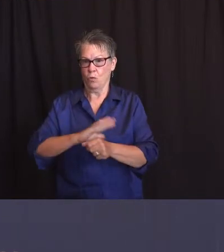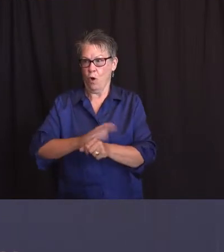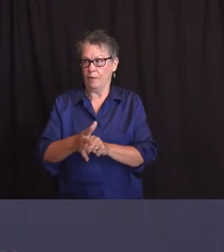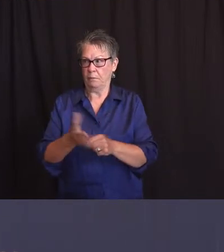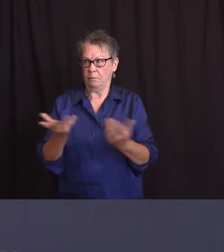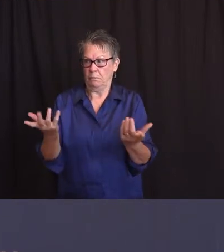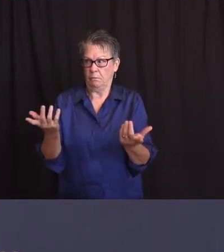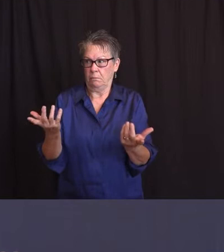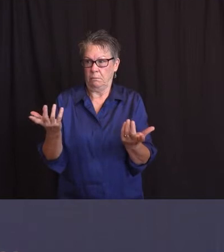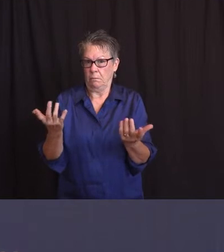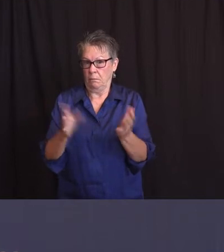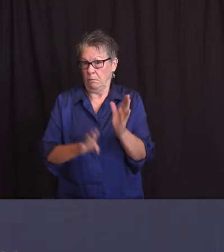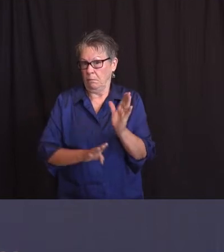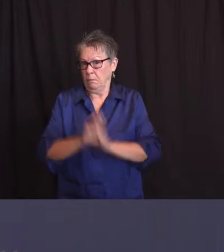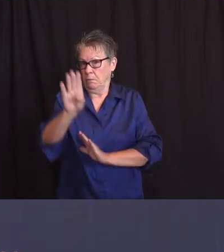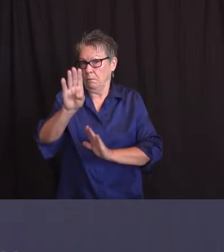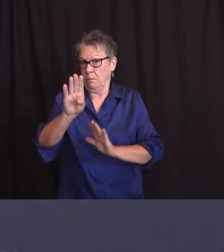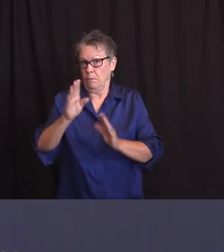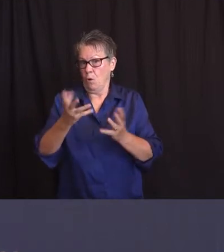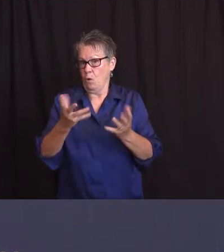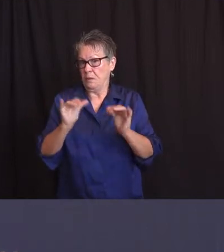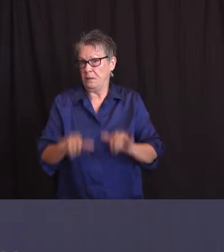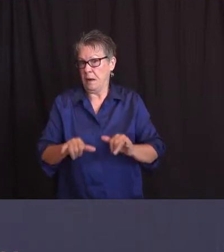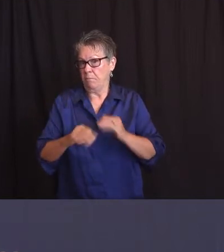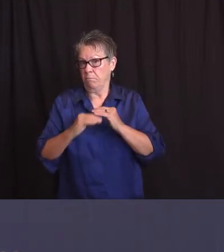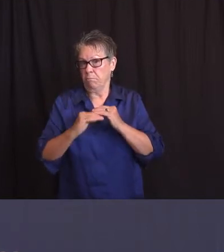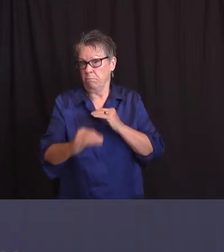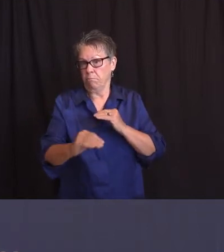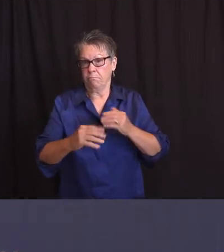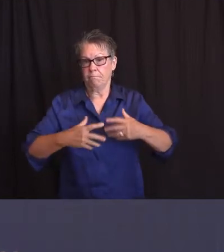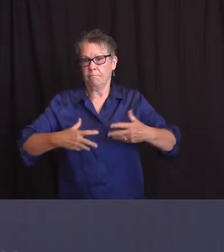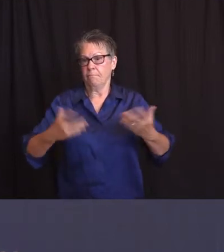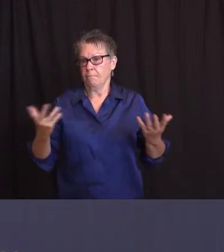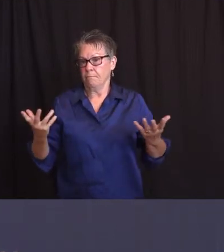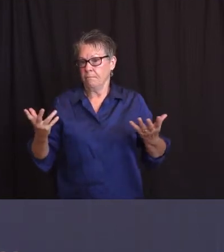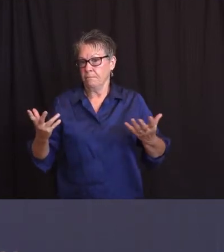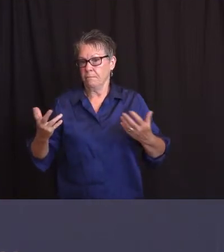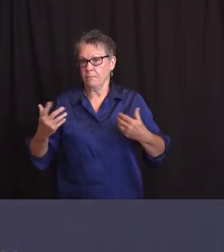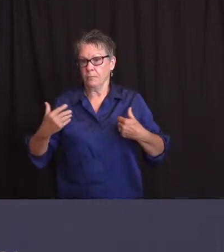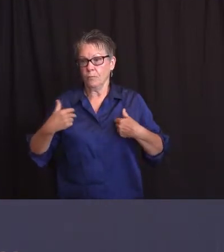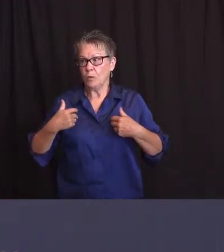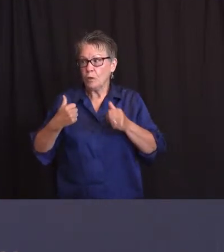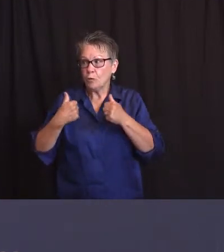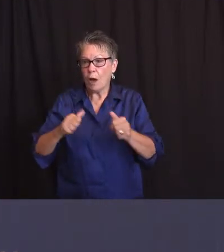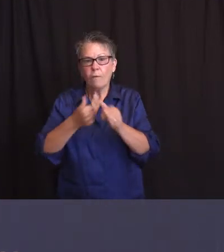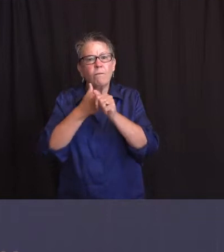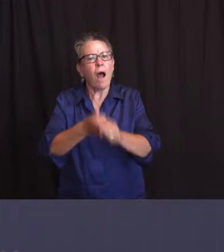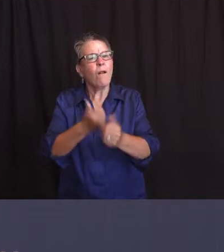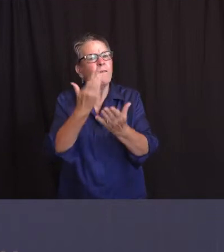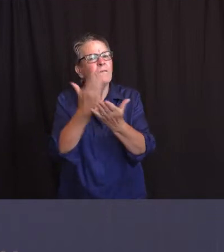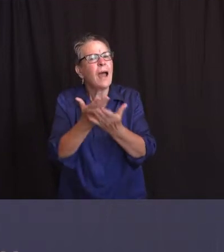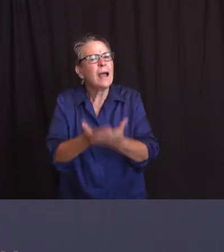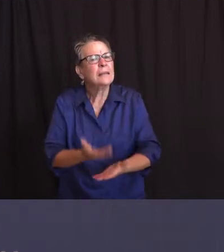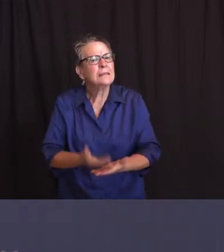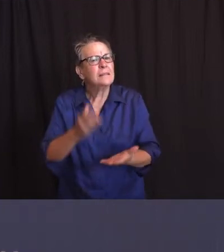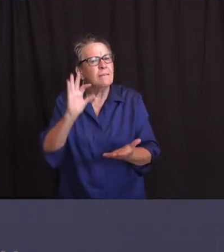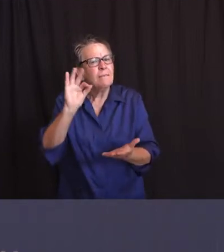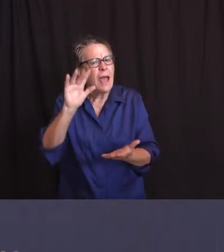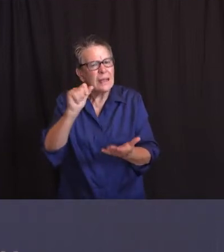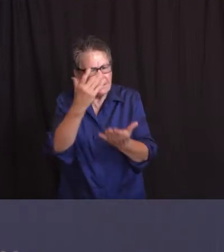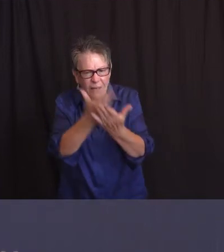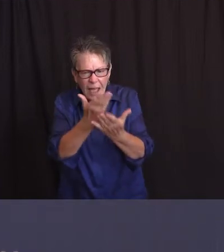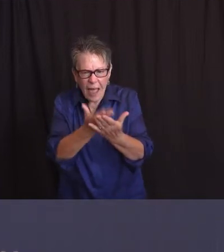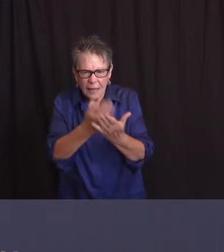balls and strikes based on the facts and to stay out ahead of it, but that's a reality that we're living with. Nice to have you. Alex, good